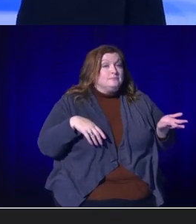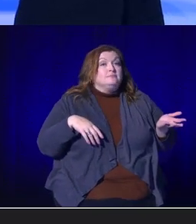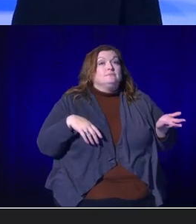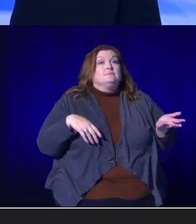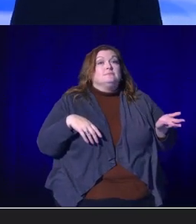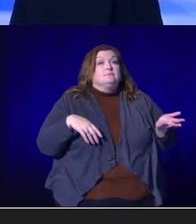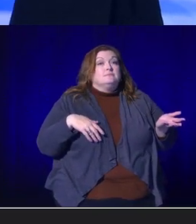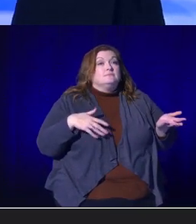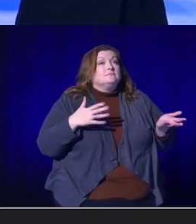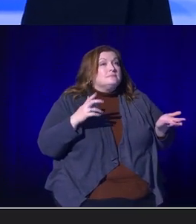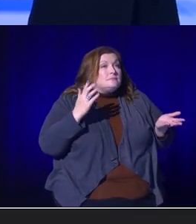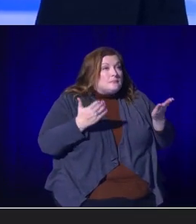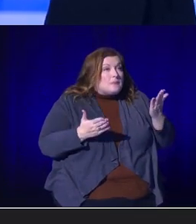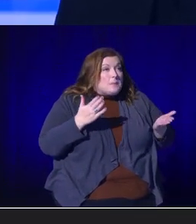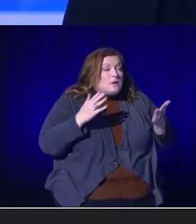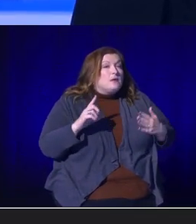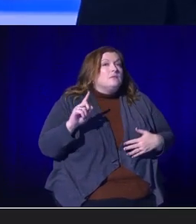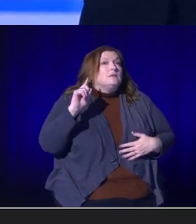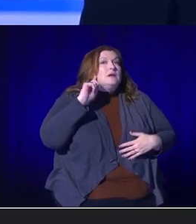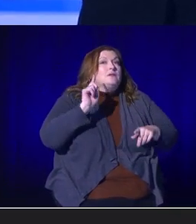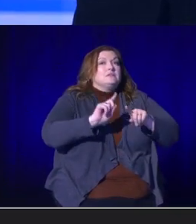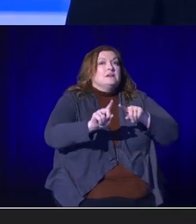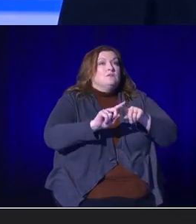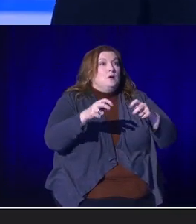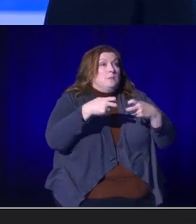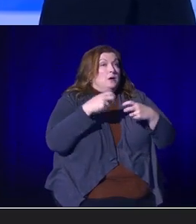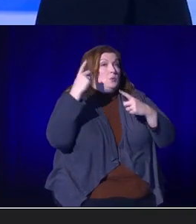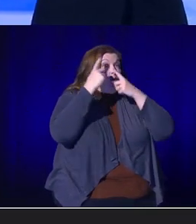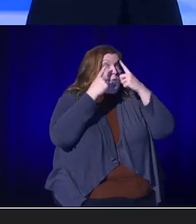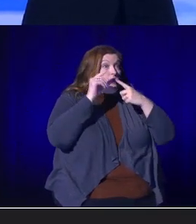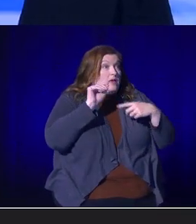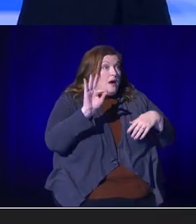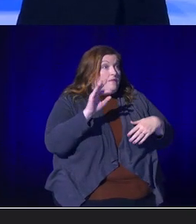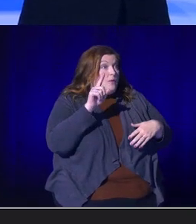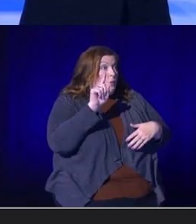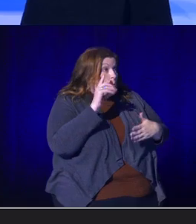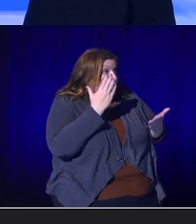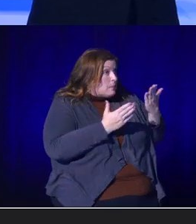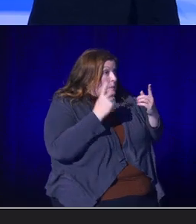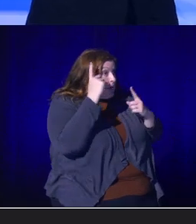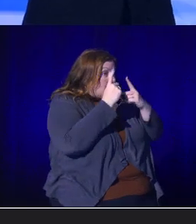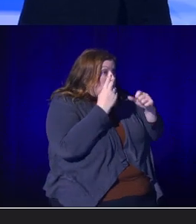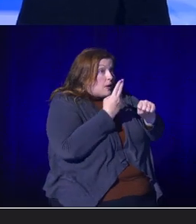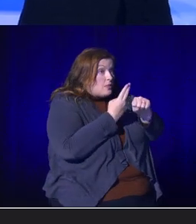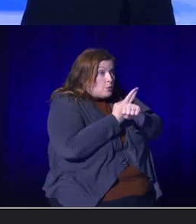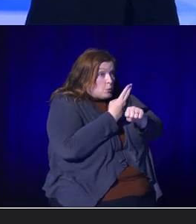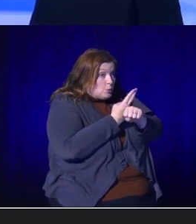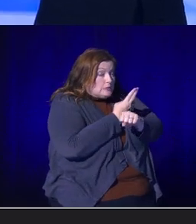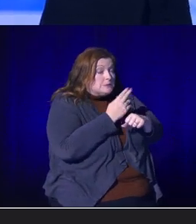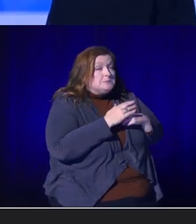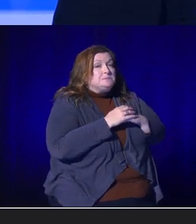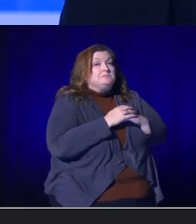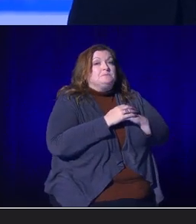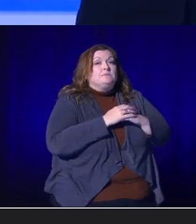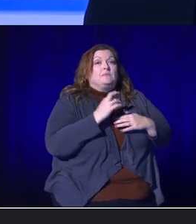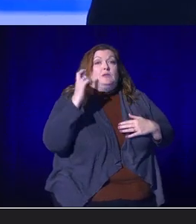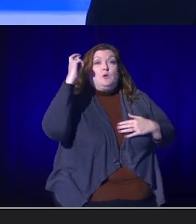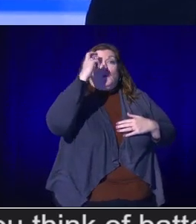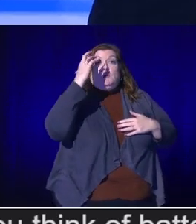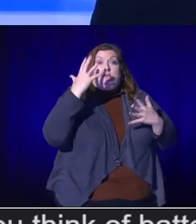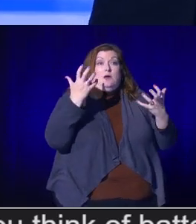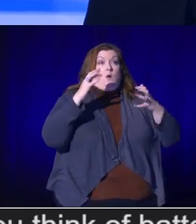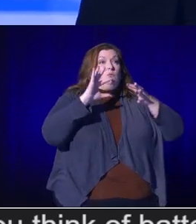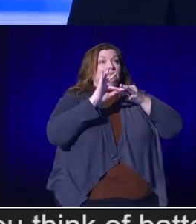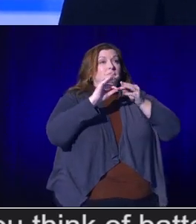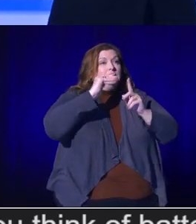different batteries that you might think of when you think of batteries, where you might be thinking about their use. And the reason that I'm going to talk